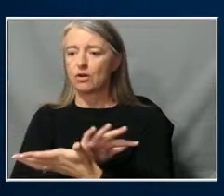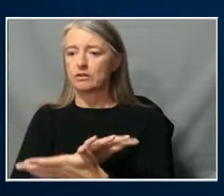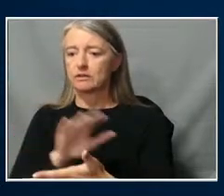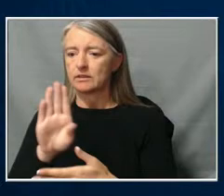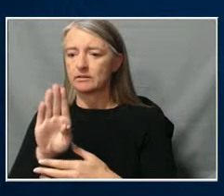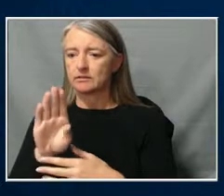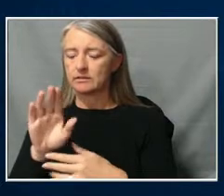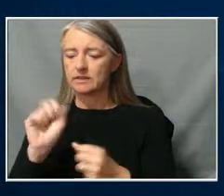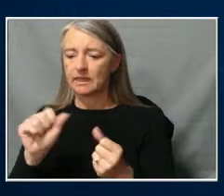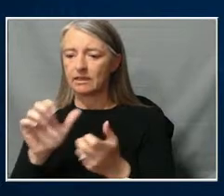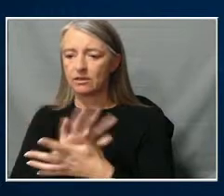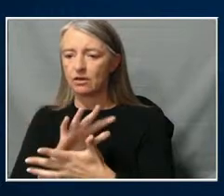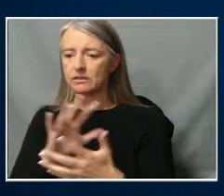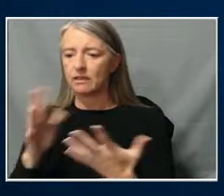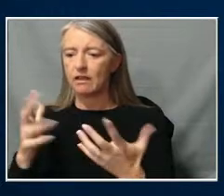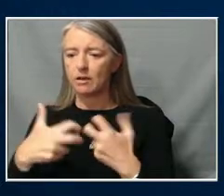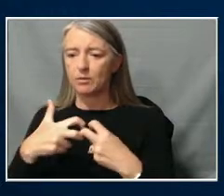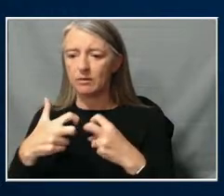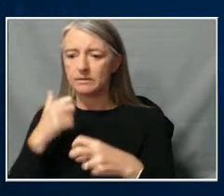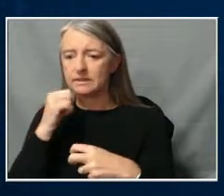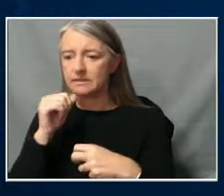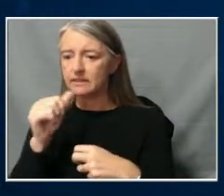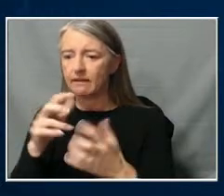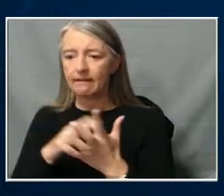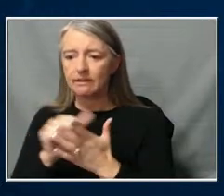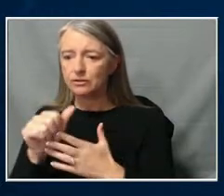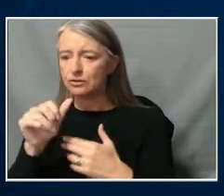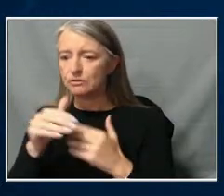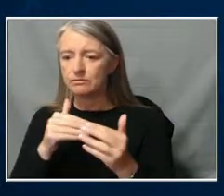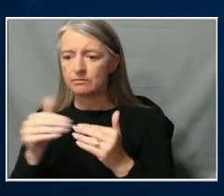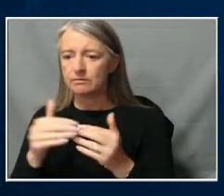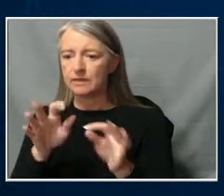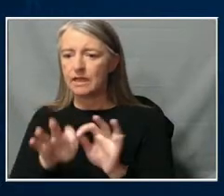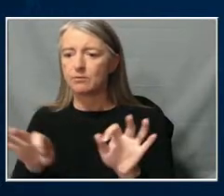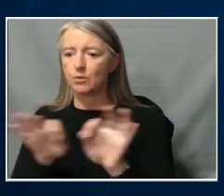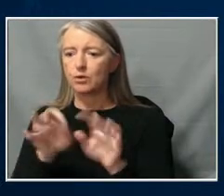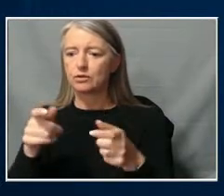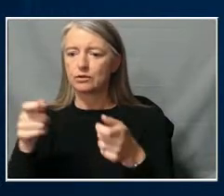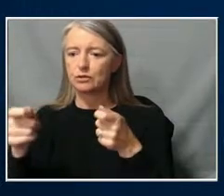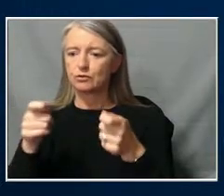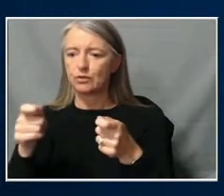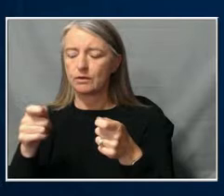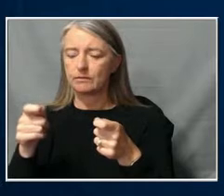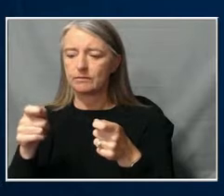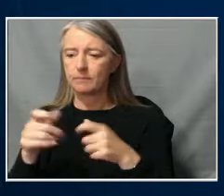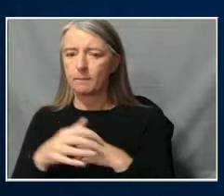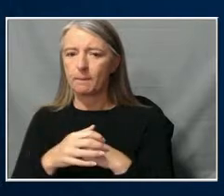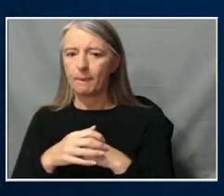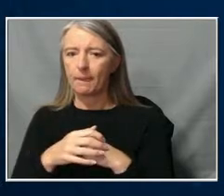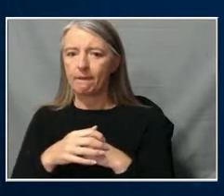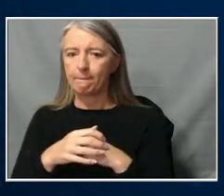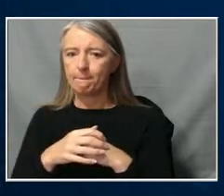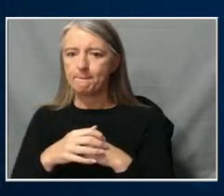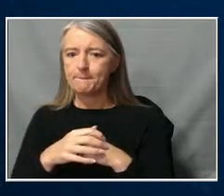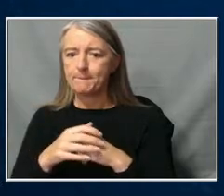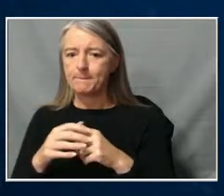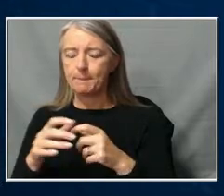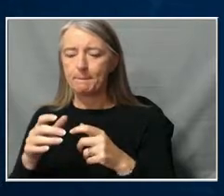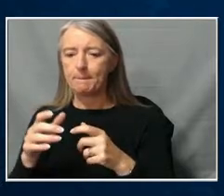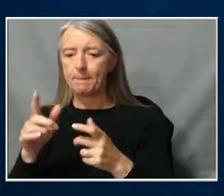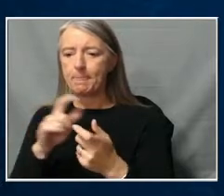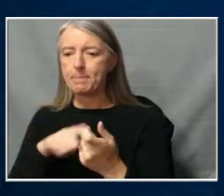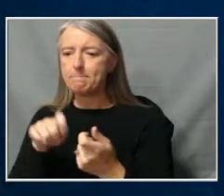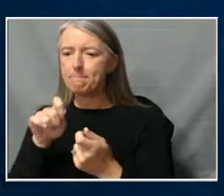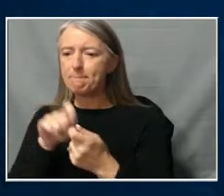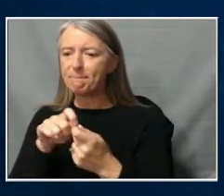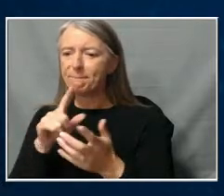cause a lot of problems in a patient. So it's important to be able to control them. I want to stick on this video because I want to know exactly what's happening here, because we talk a lot